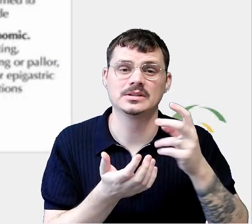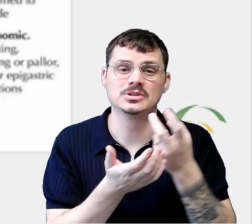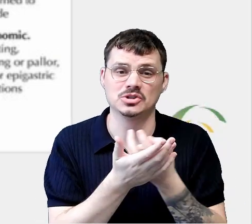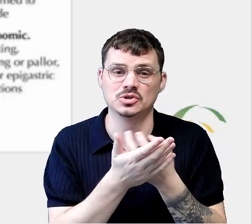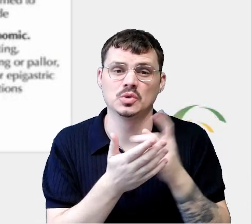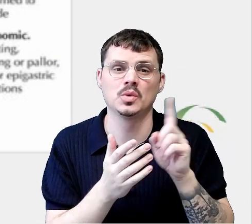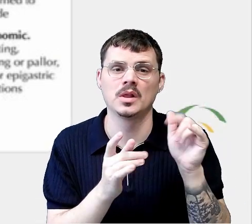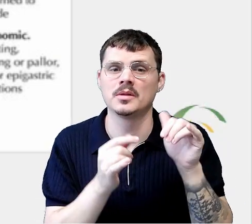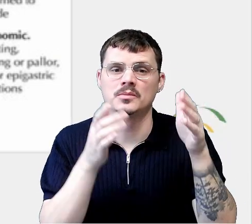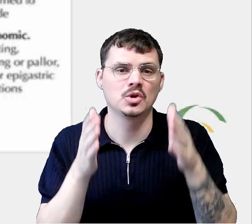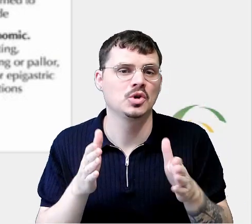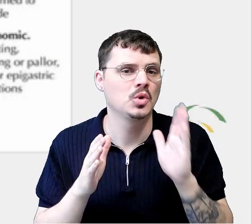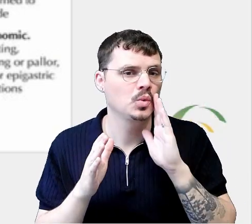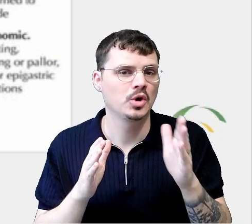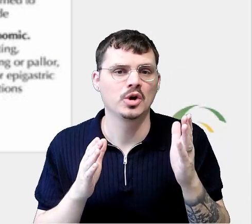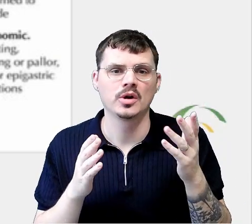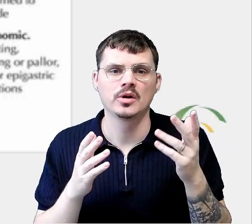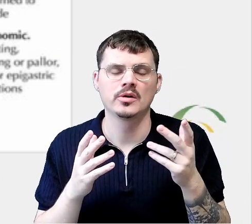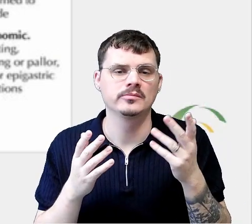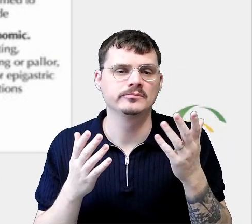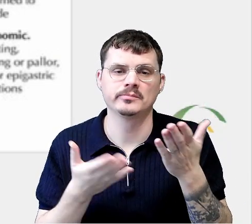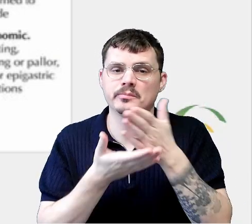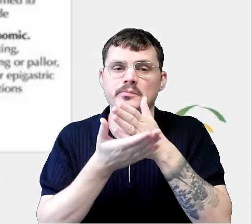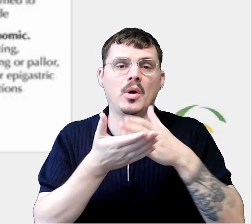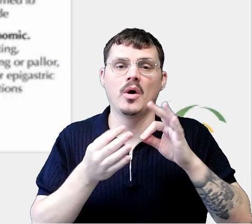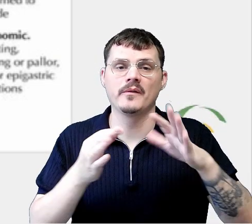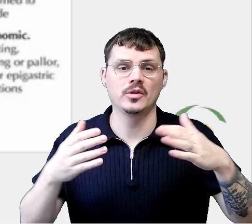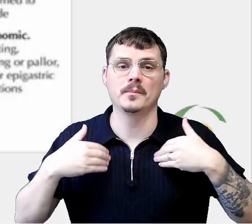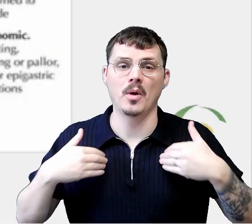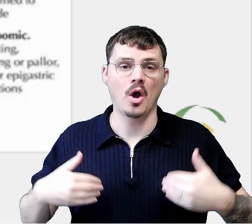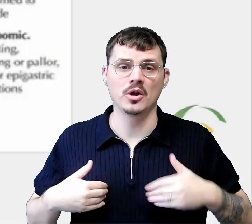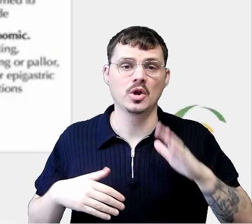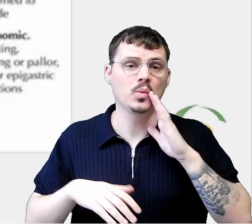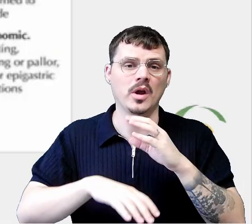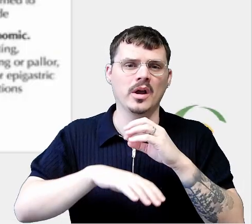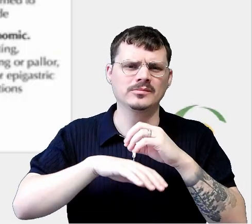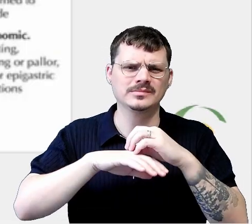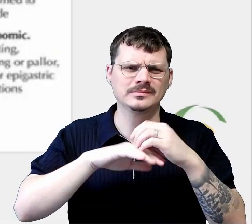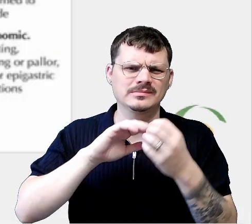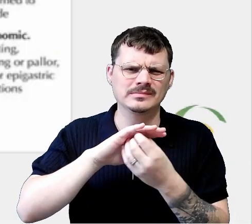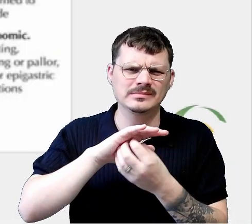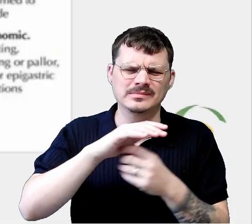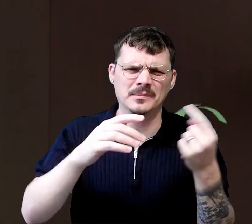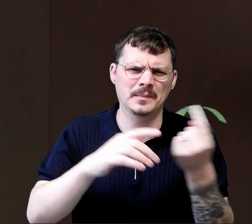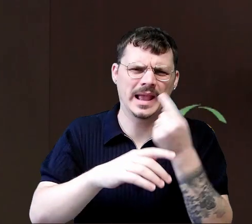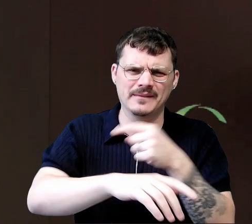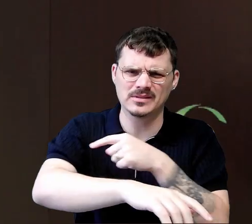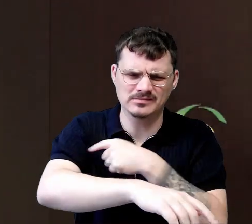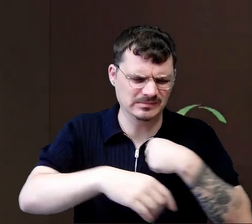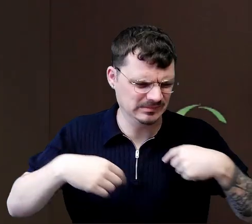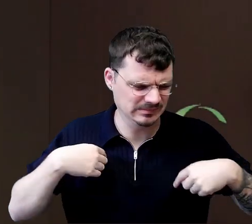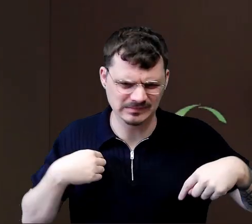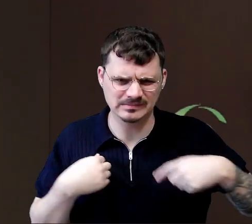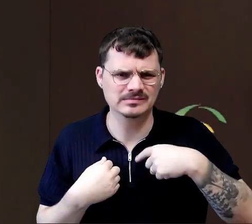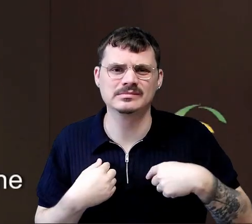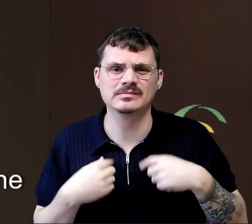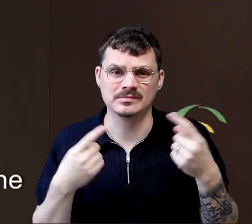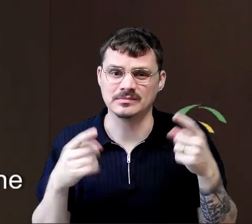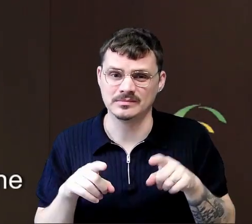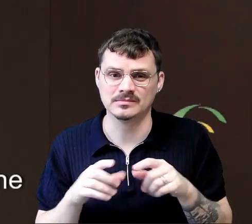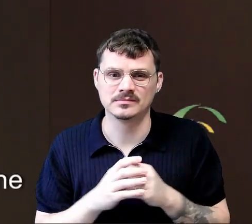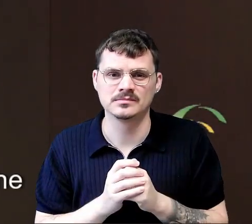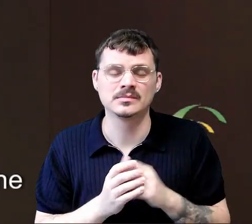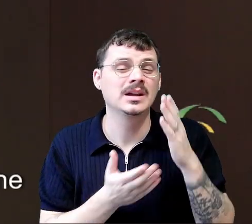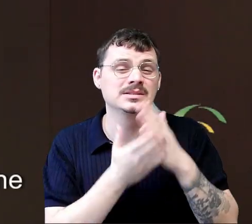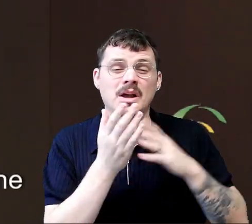a person will suddenly have a part of their body that feels strange or tingly or painful. And some